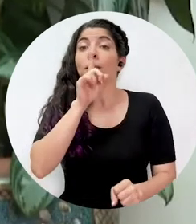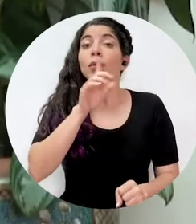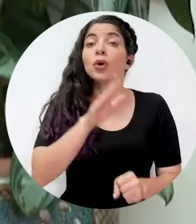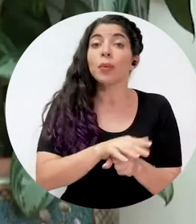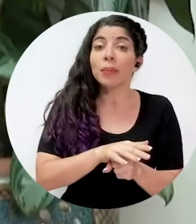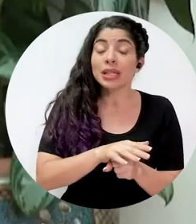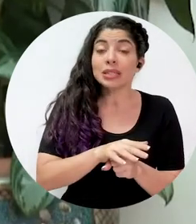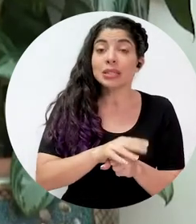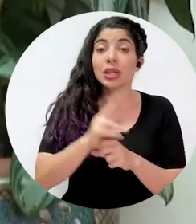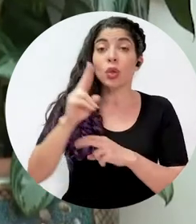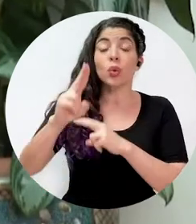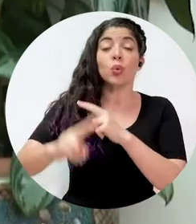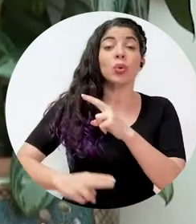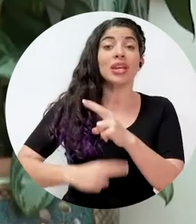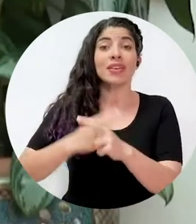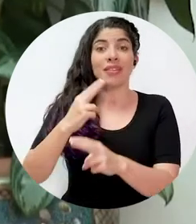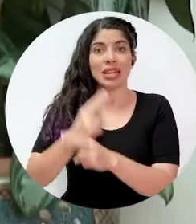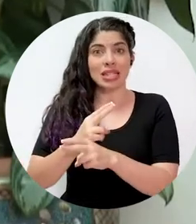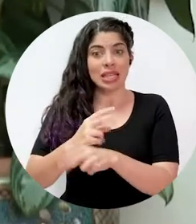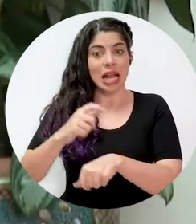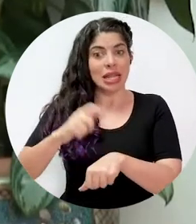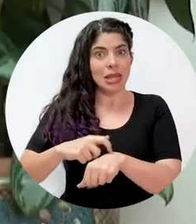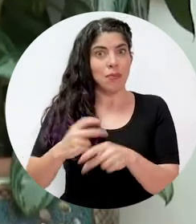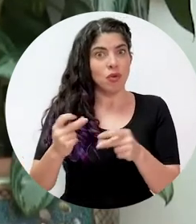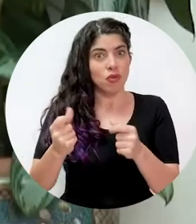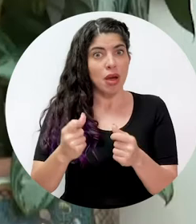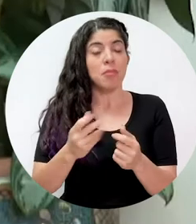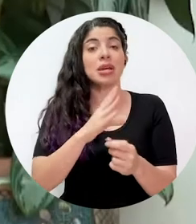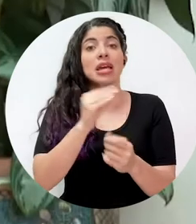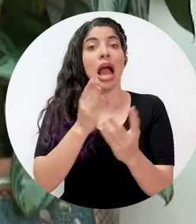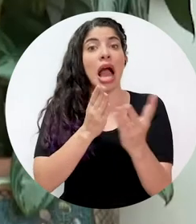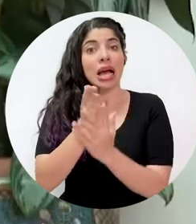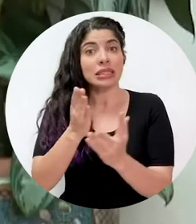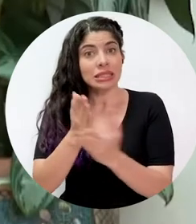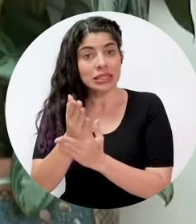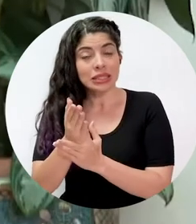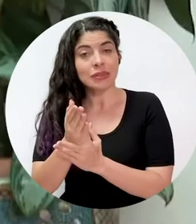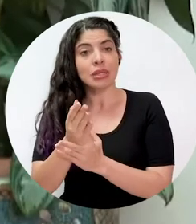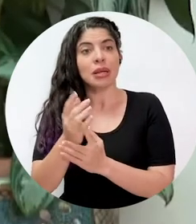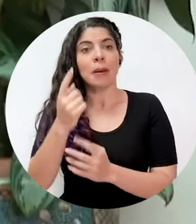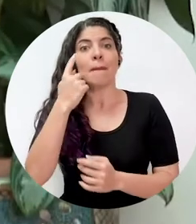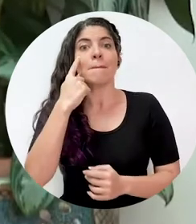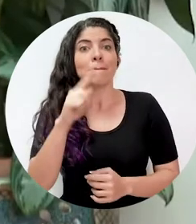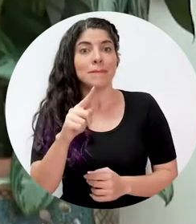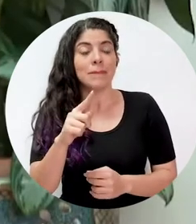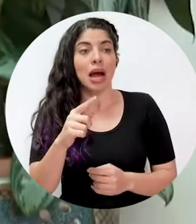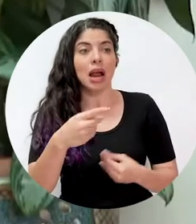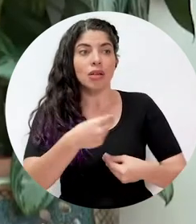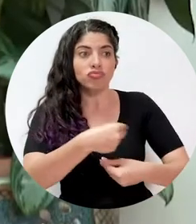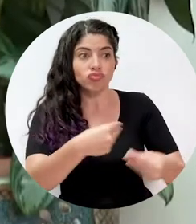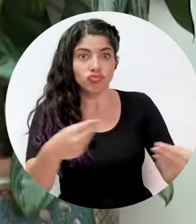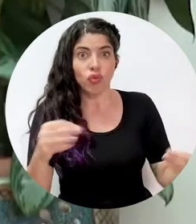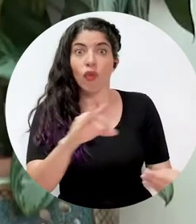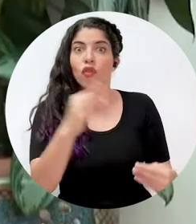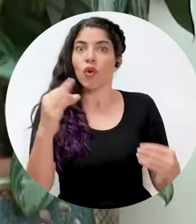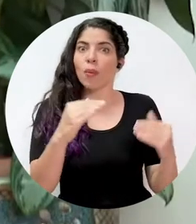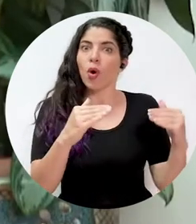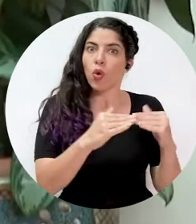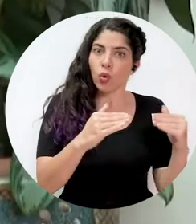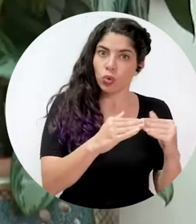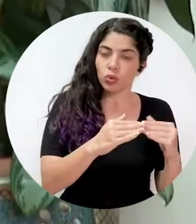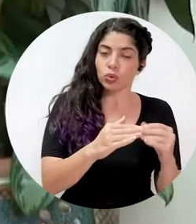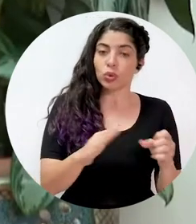of universal, timely, and equitable access to and fair distribution of